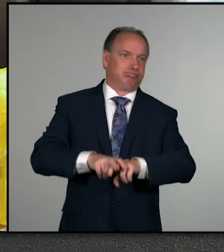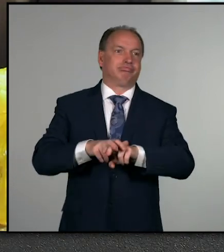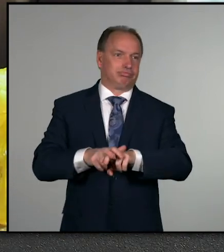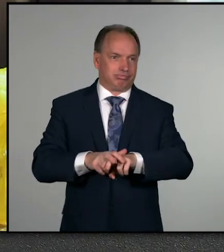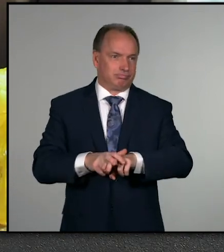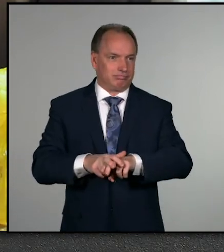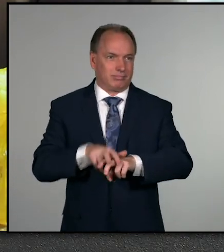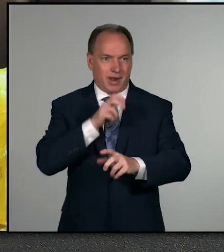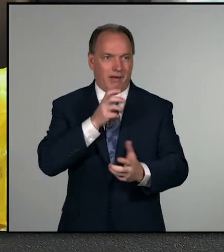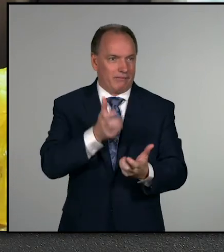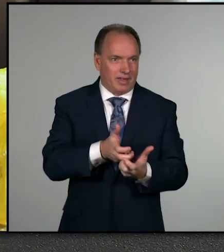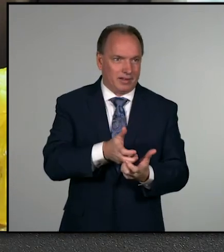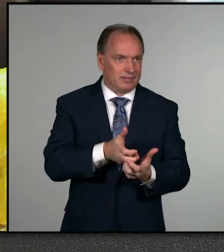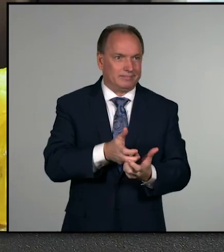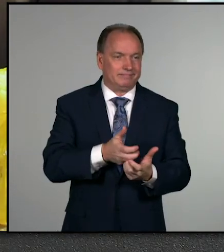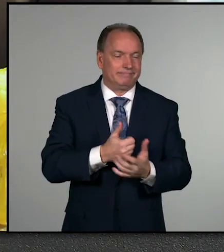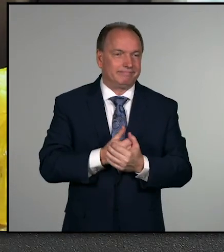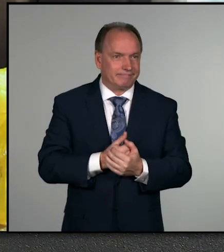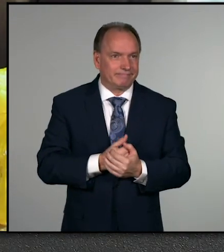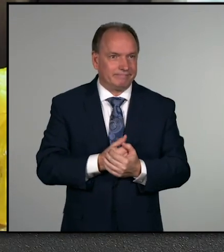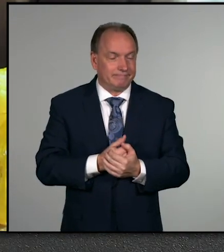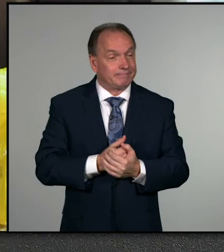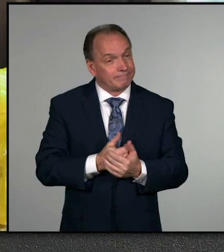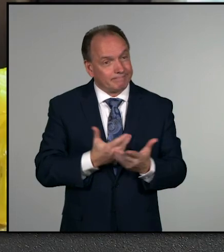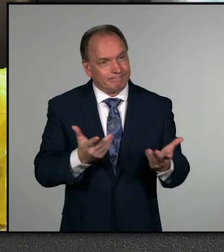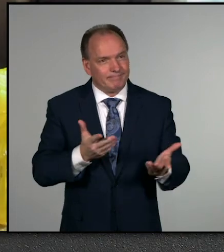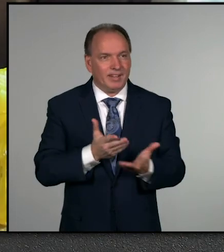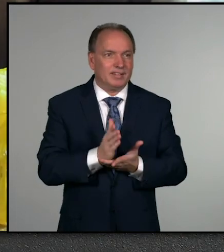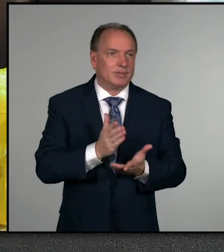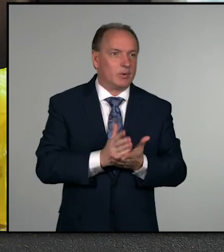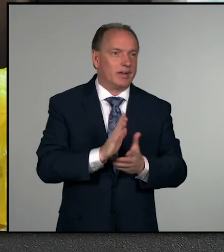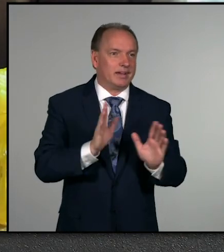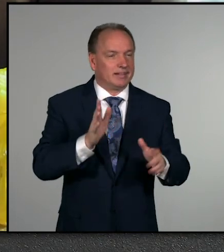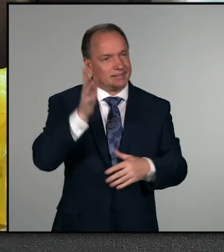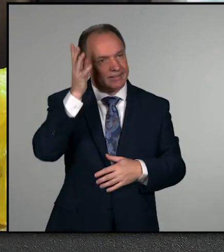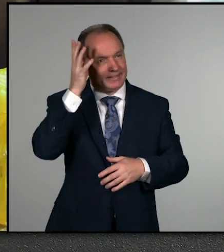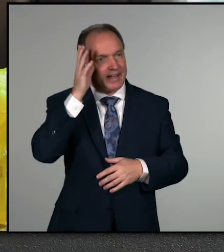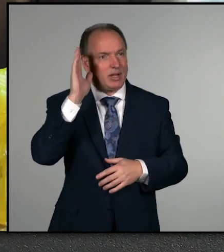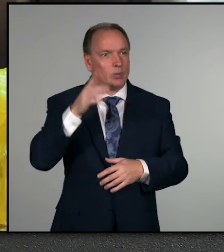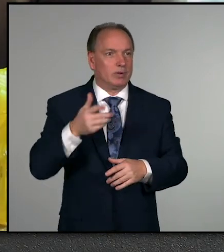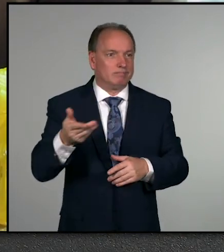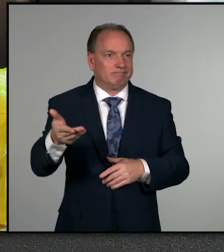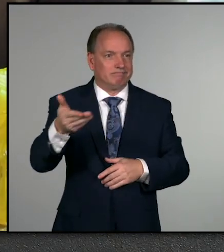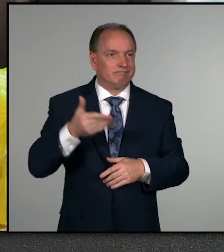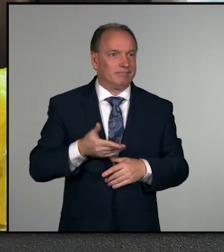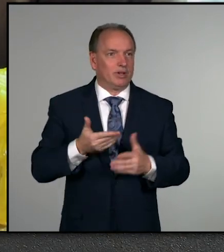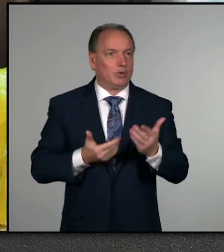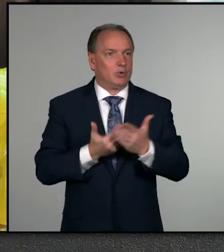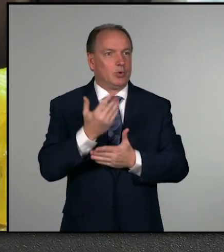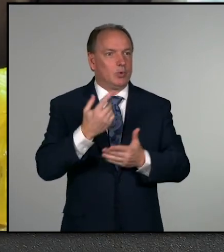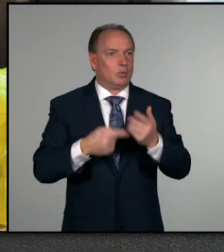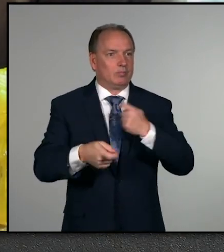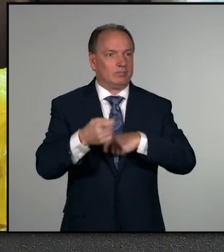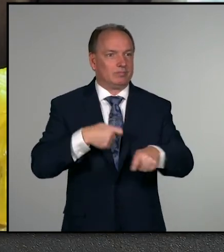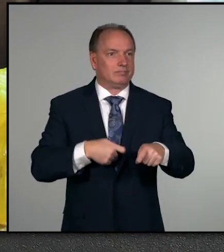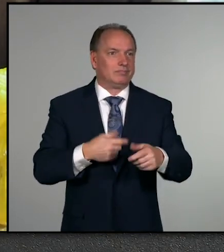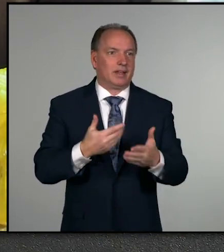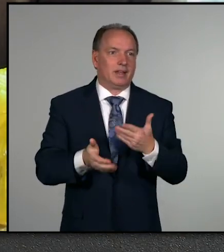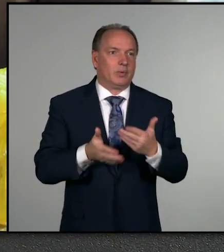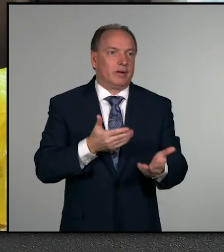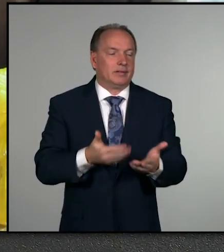He doesn't fit anymore. But that's okay. Daddy was going to get a new one